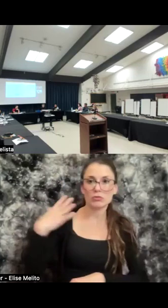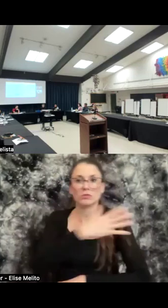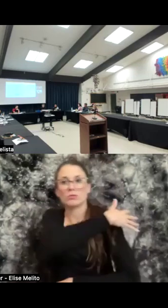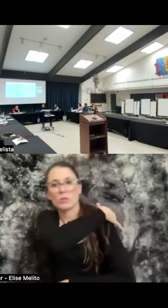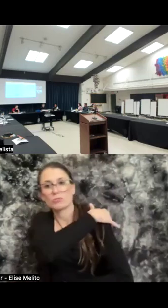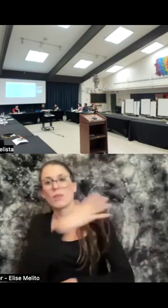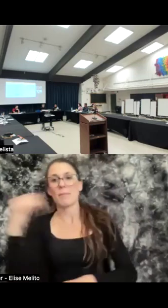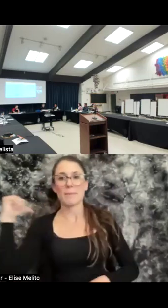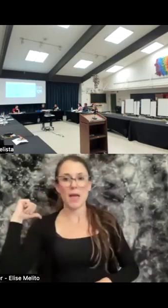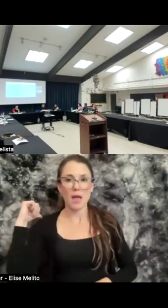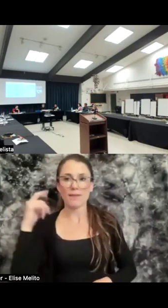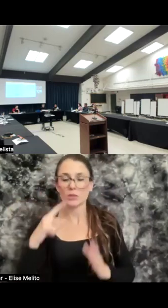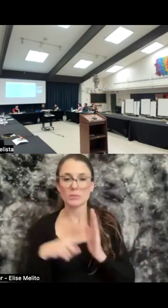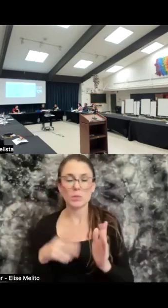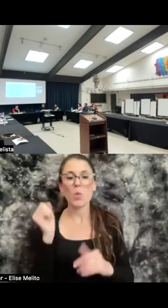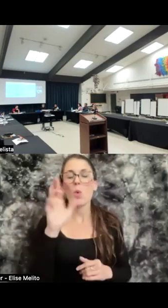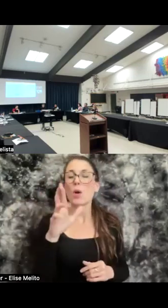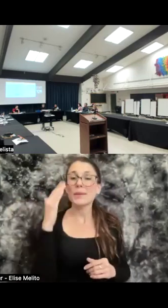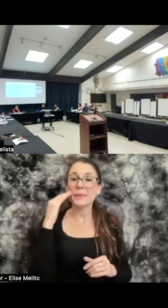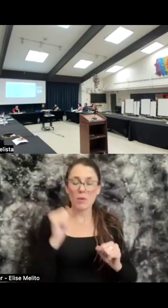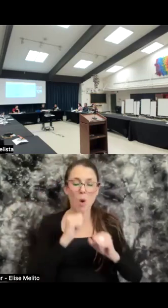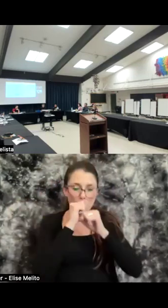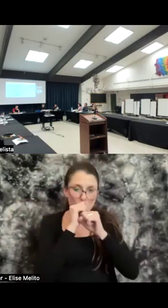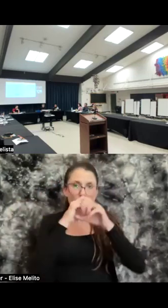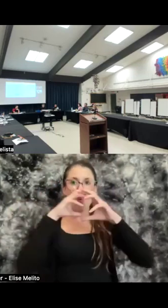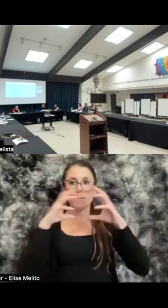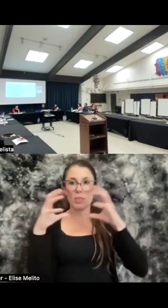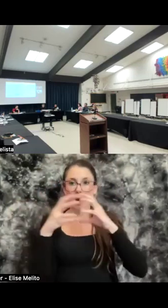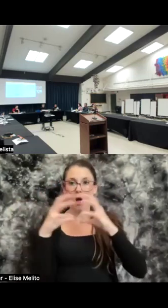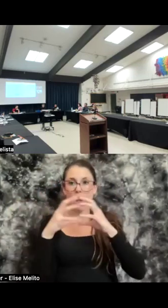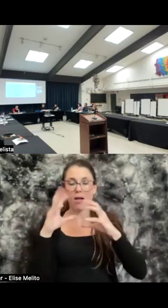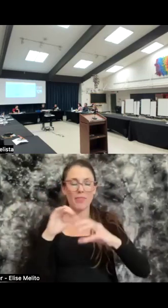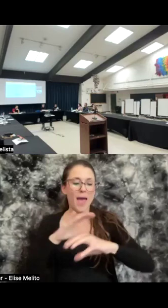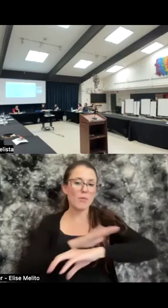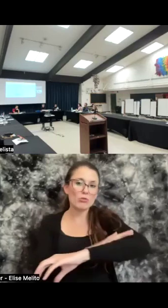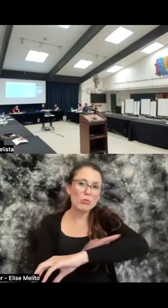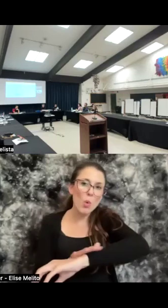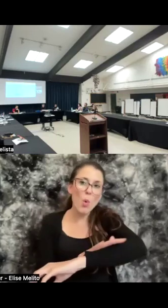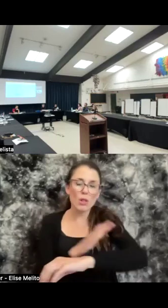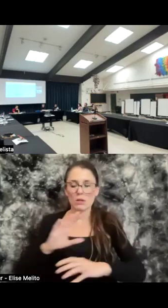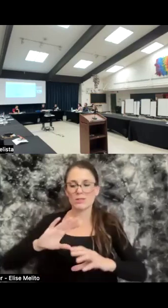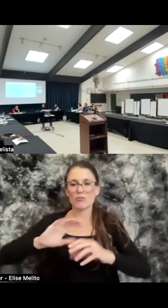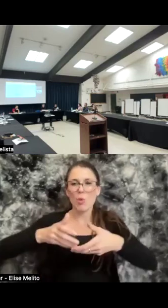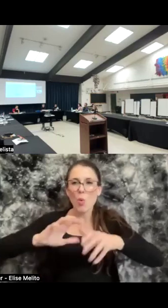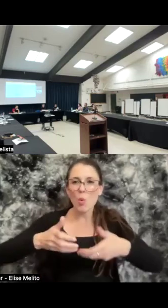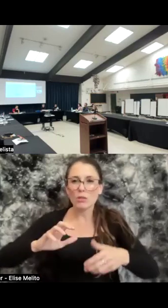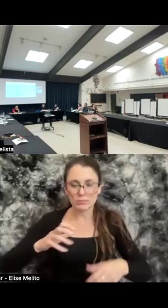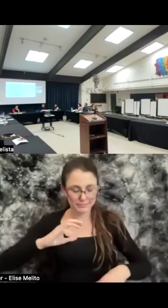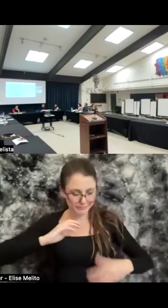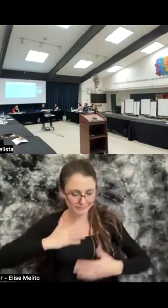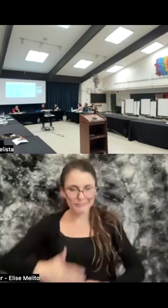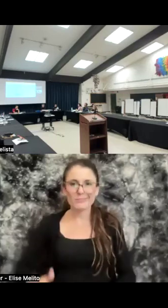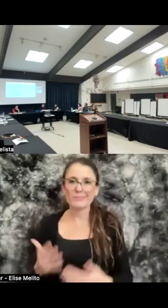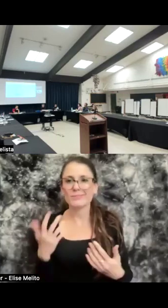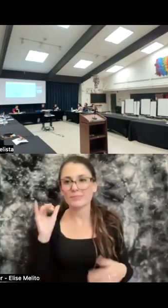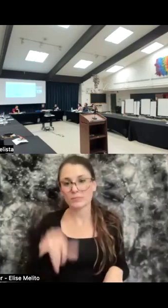Or I like to use those inflatable balls. You can use a ball to kind of roll on them. And that's actually a really soothing thing and kind